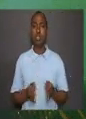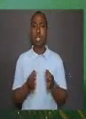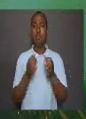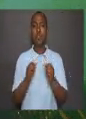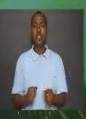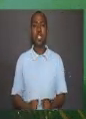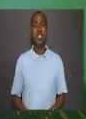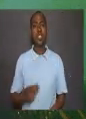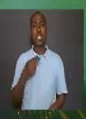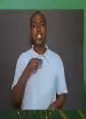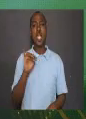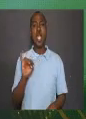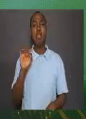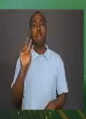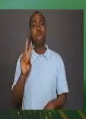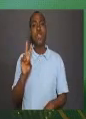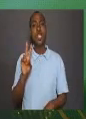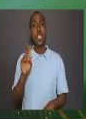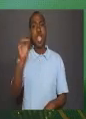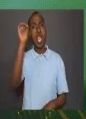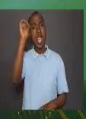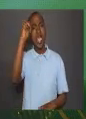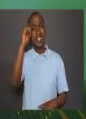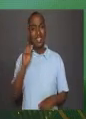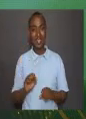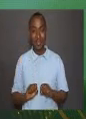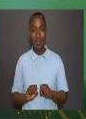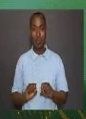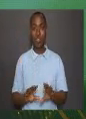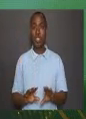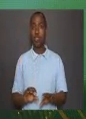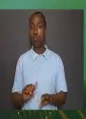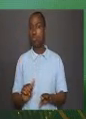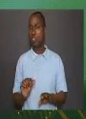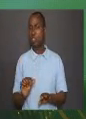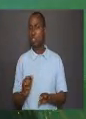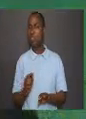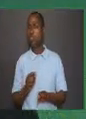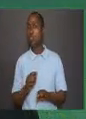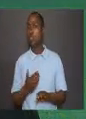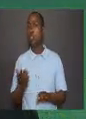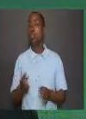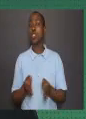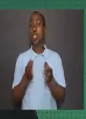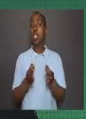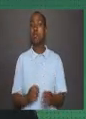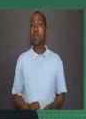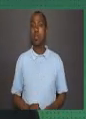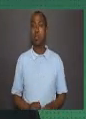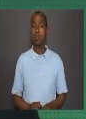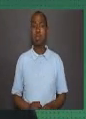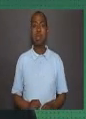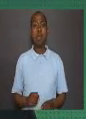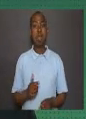HIV and AIDS can be spread by a few other ways, such as by a